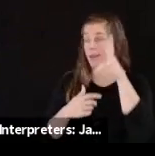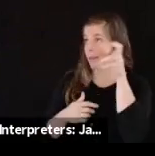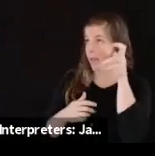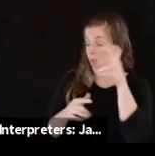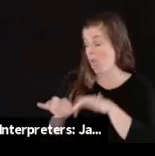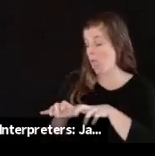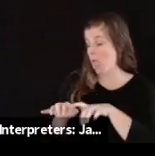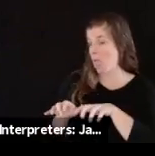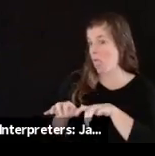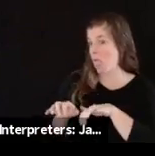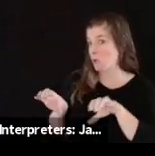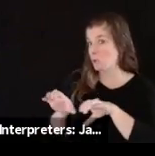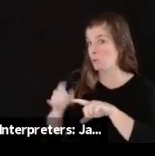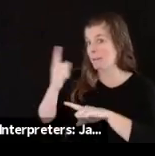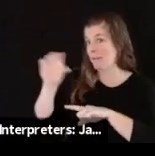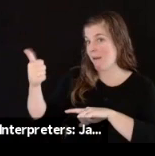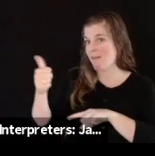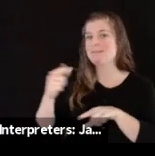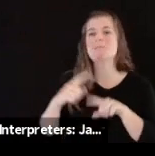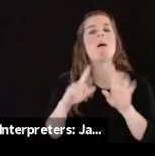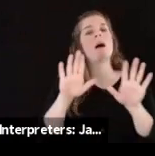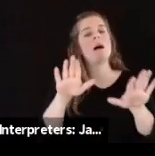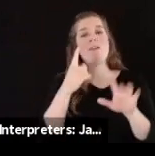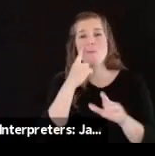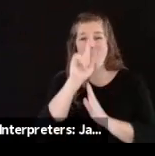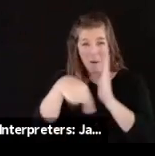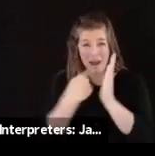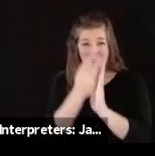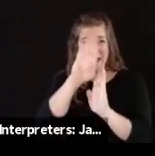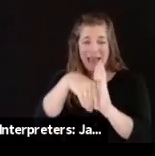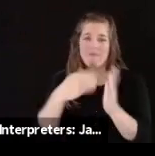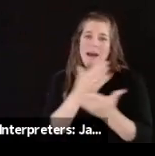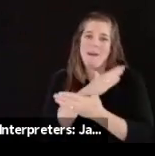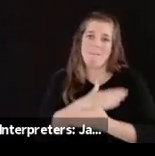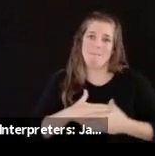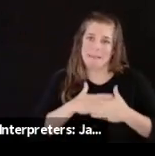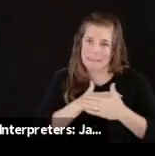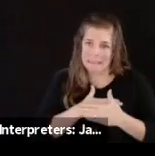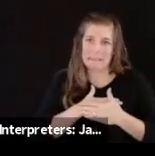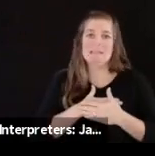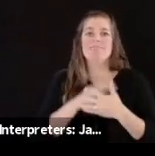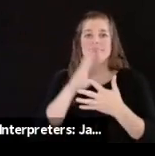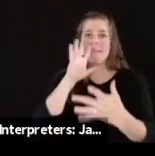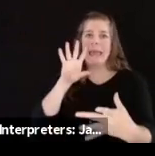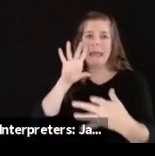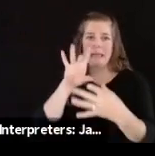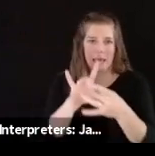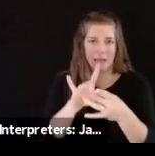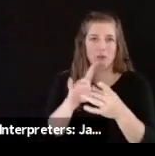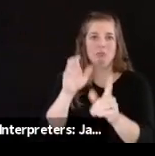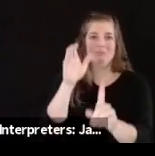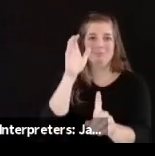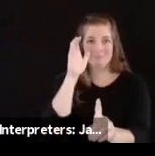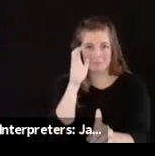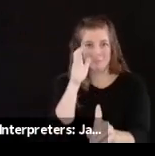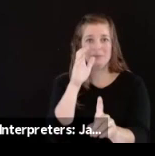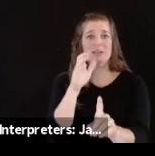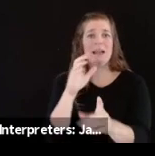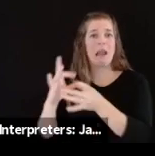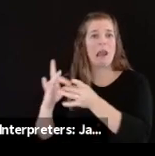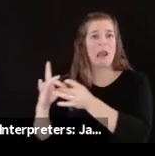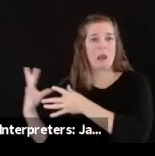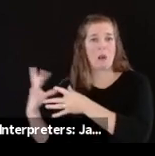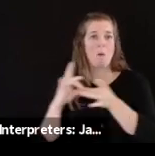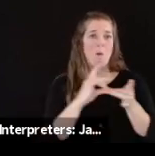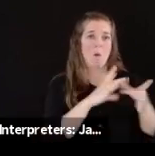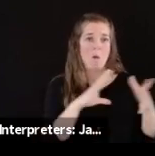But within an hour and a half that we have together, I'm asking that we remain engaged. I'm asking that you are able for just a moment to